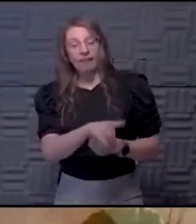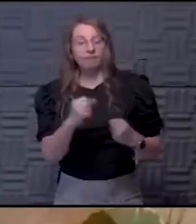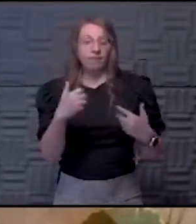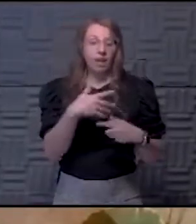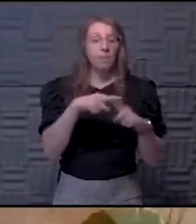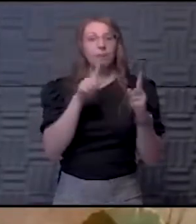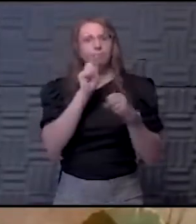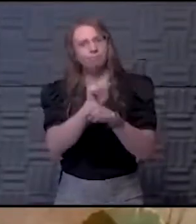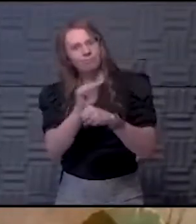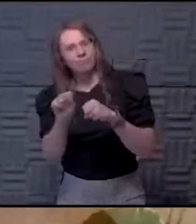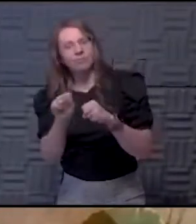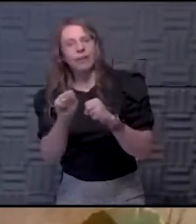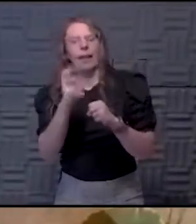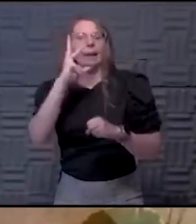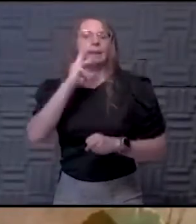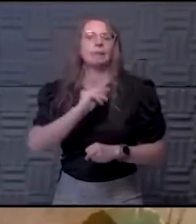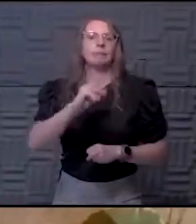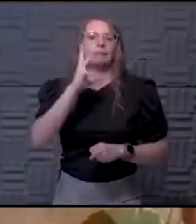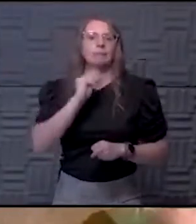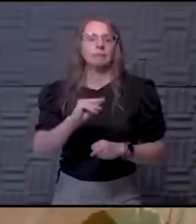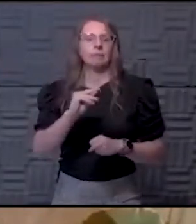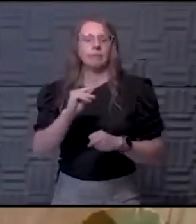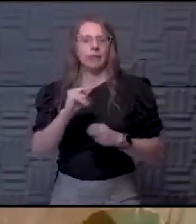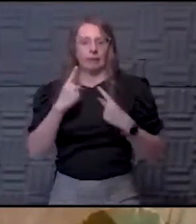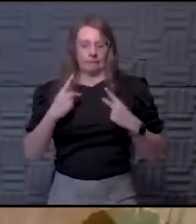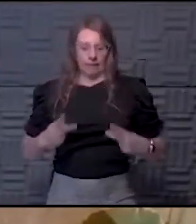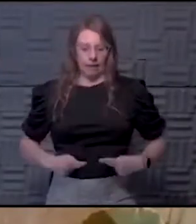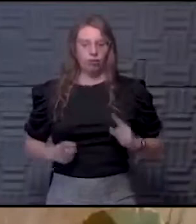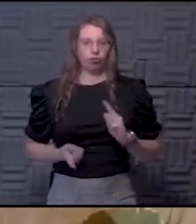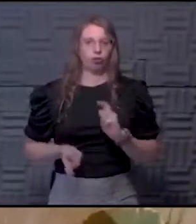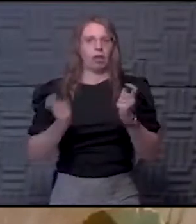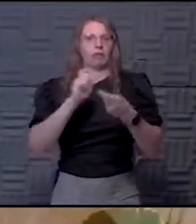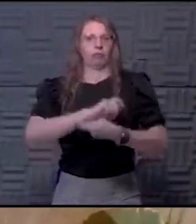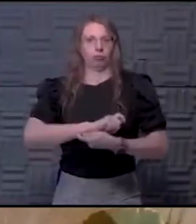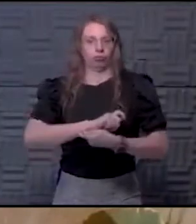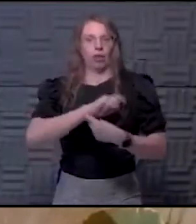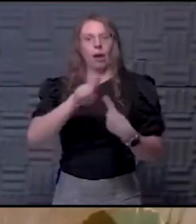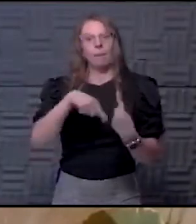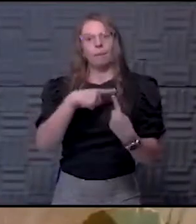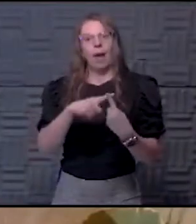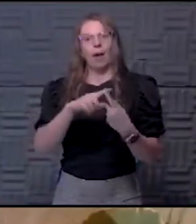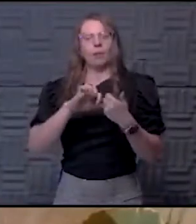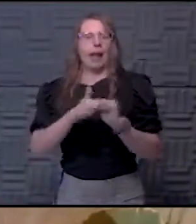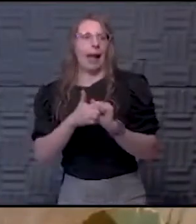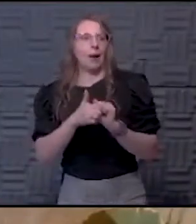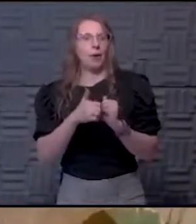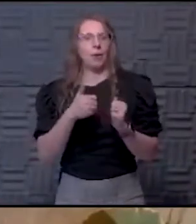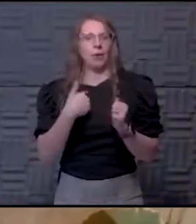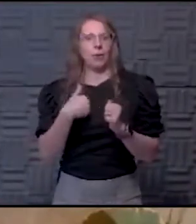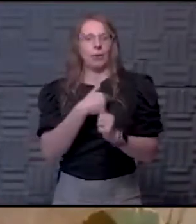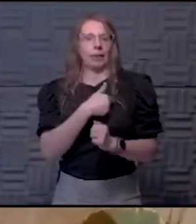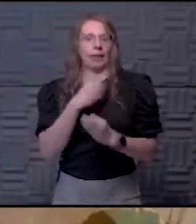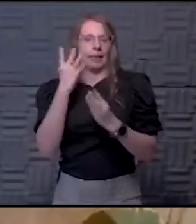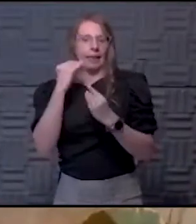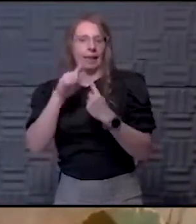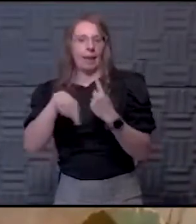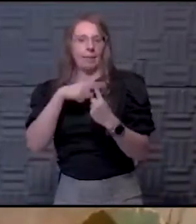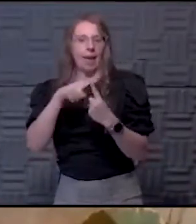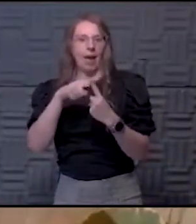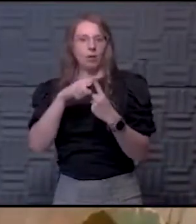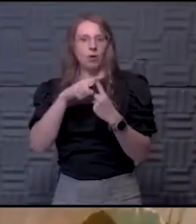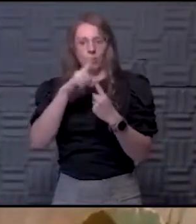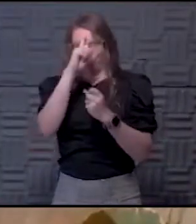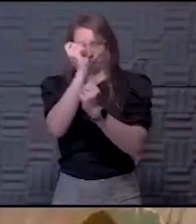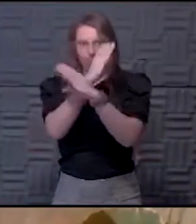but we're actually experiencing a physiological change about how we even think about or